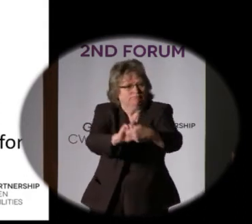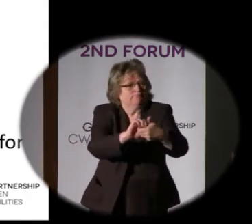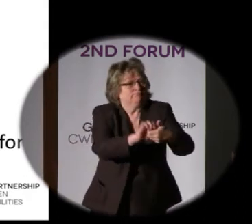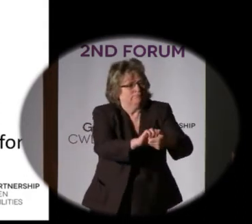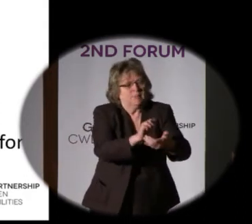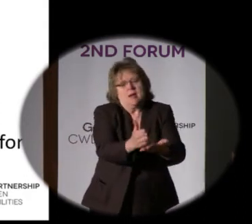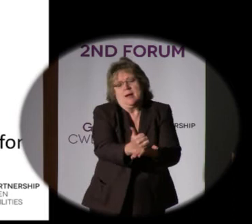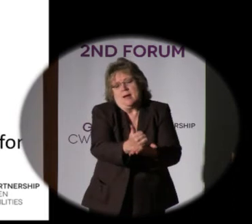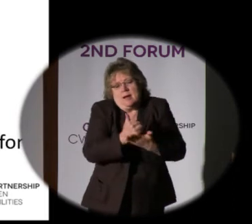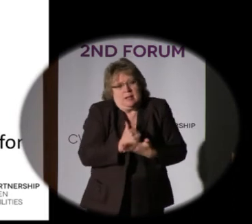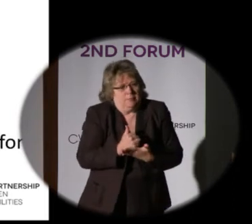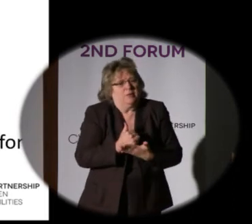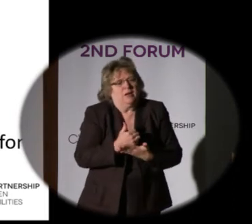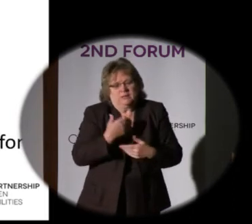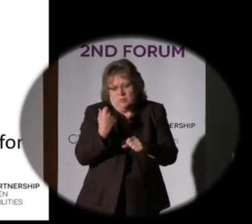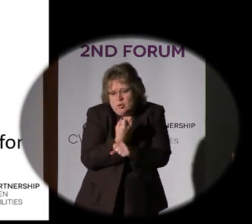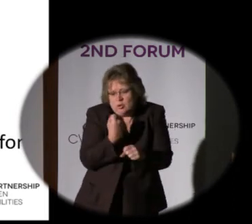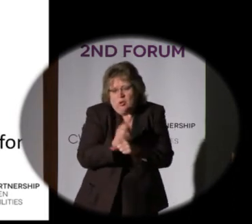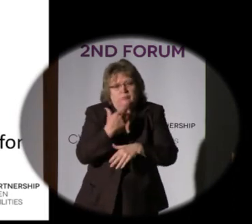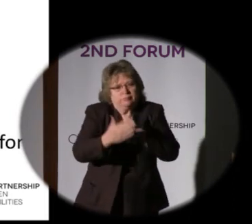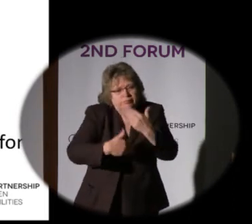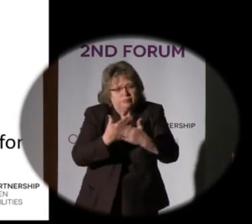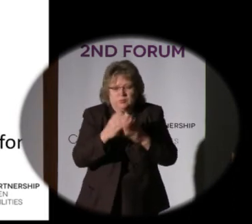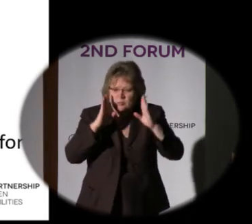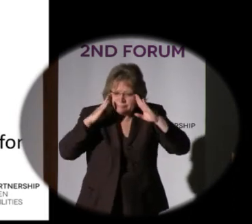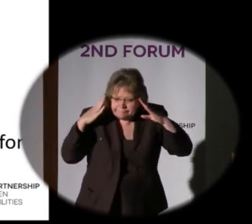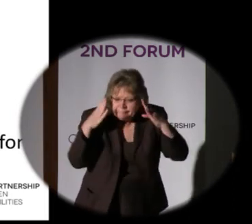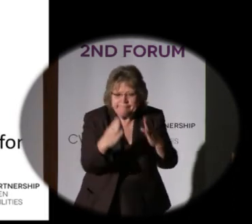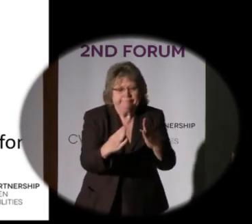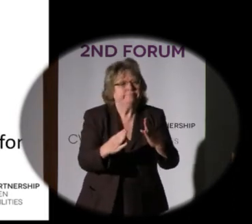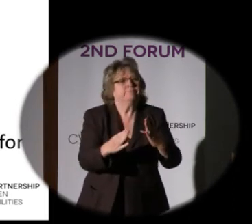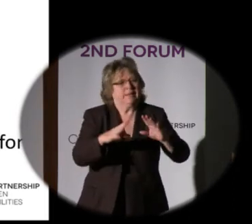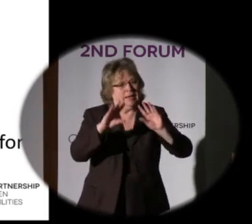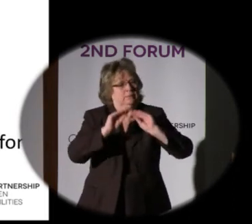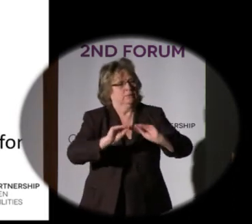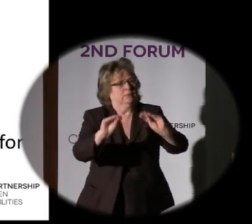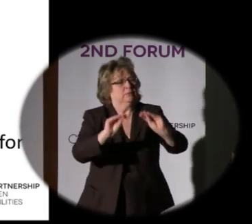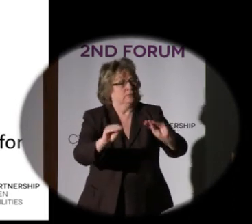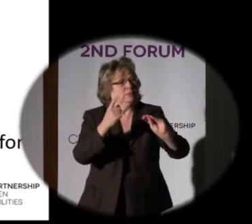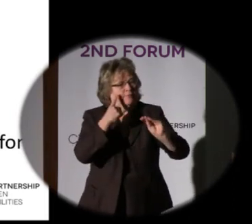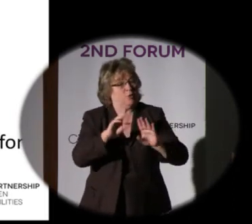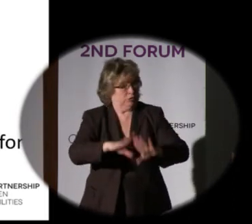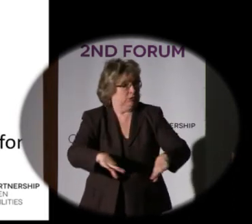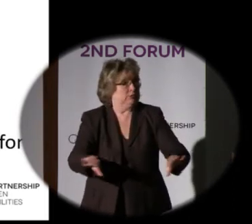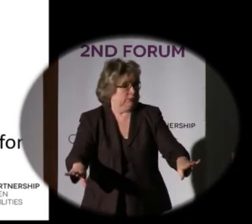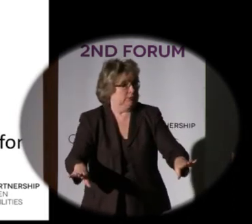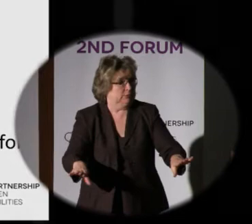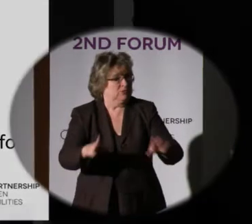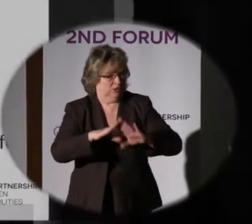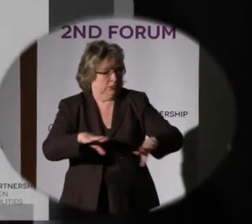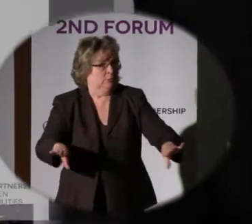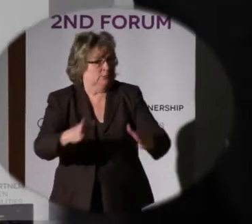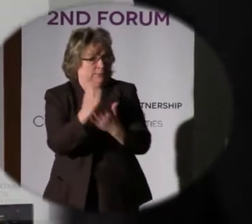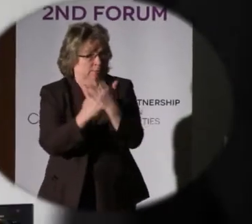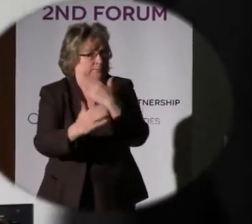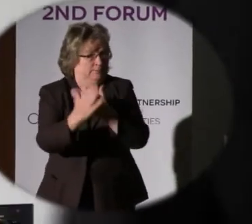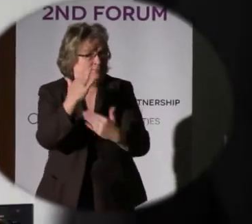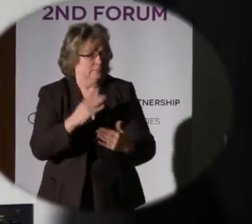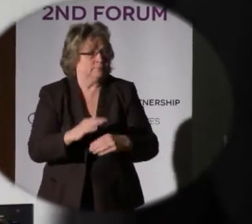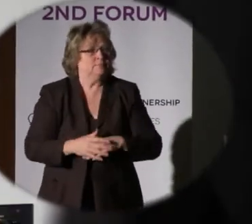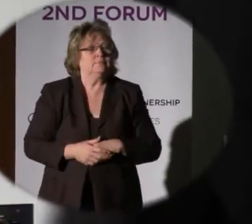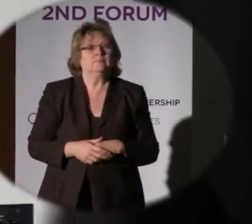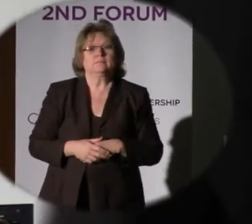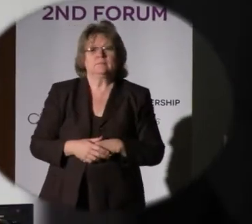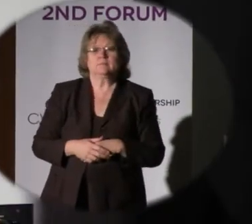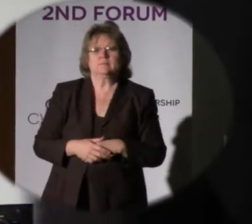influence the global partnership on education. This has been achieved. Not only did we influence the global